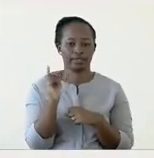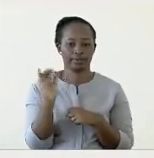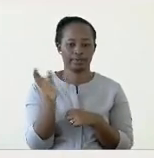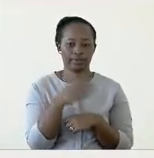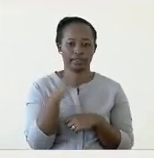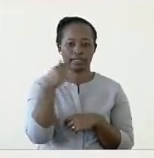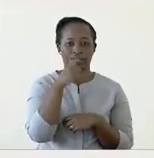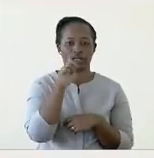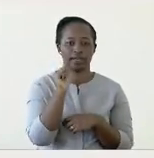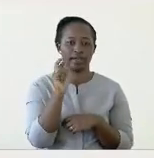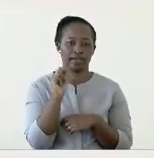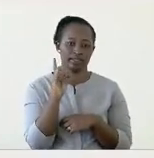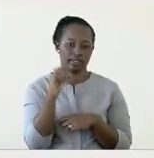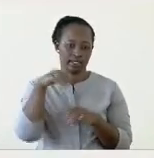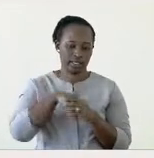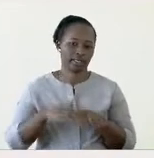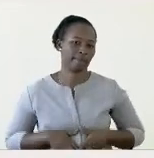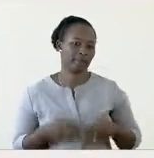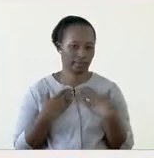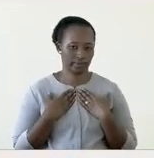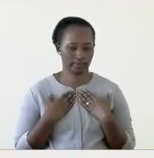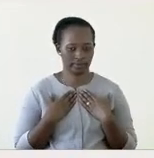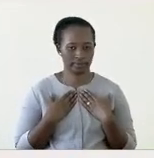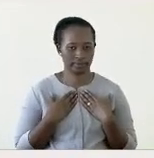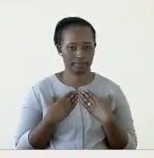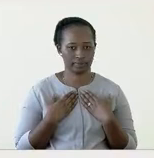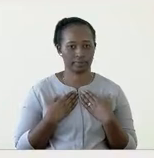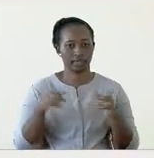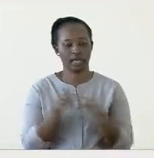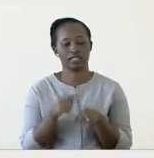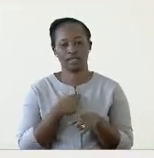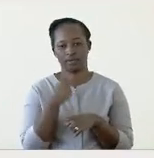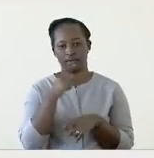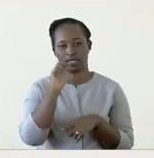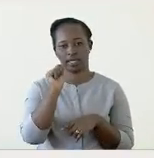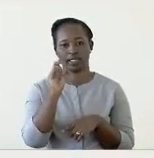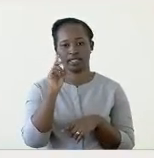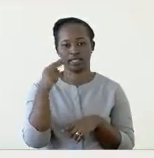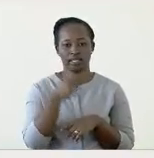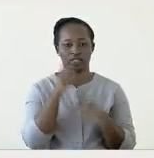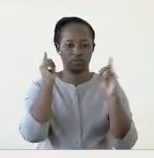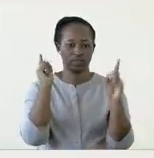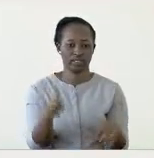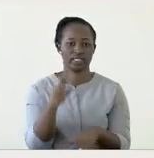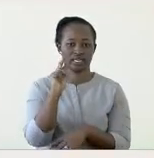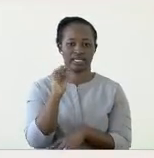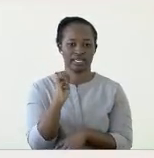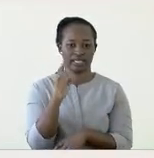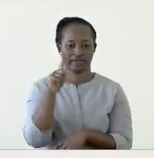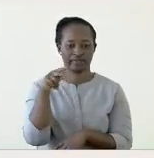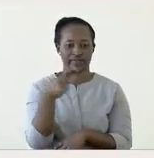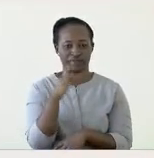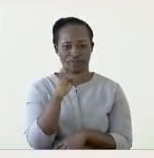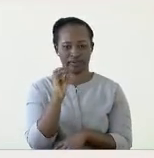hormone into the body. So, as I mentioned, when the ADH reaches into the nephron, in the kidney, it